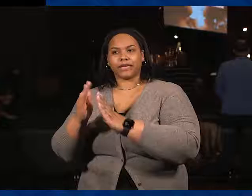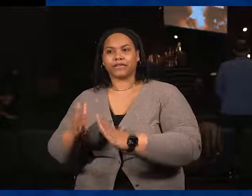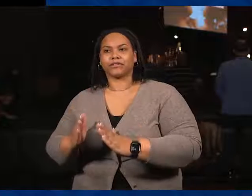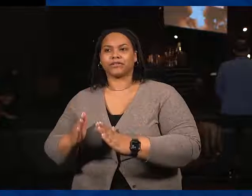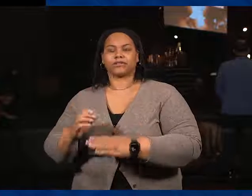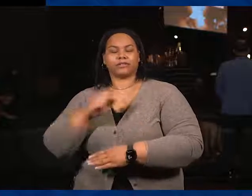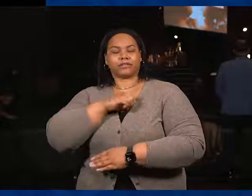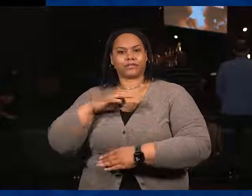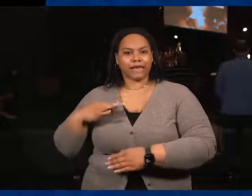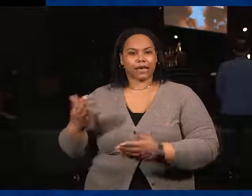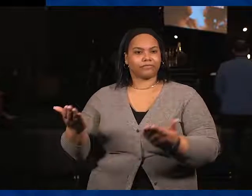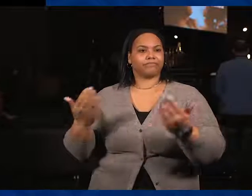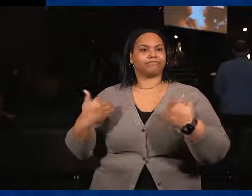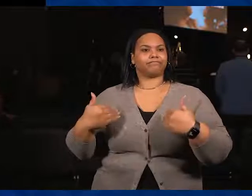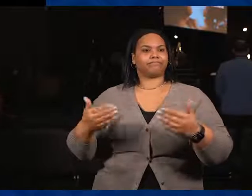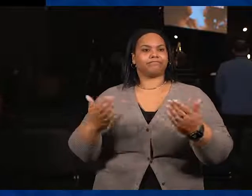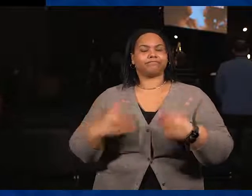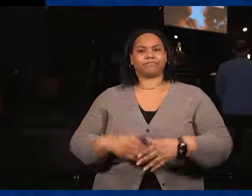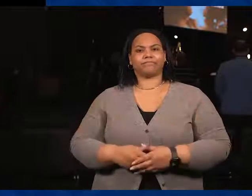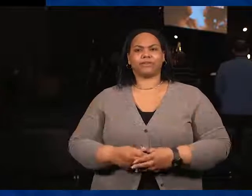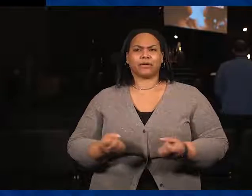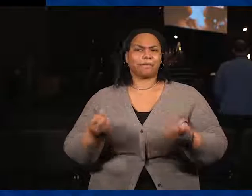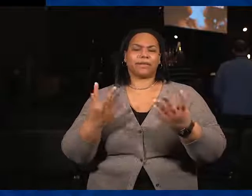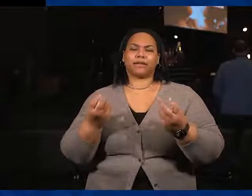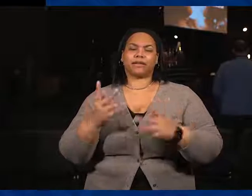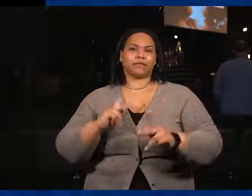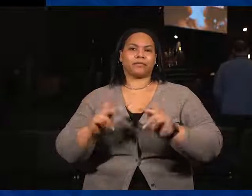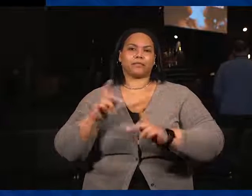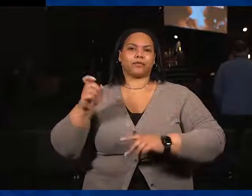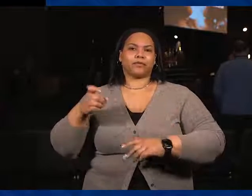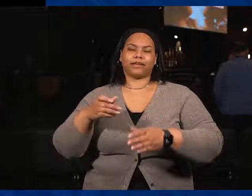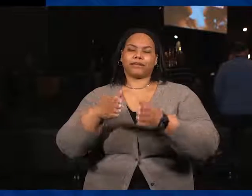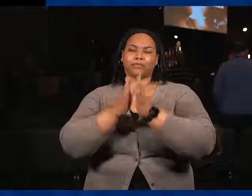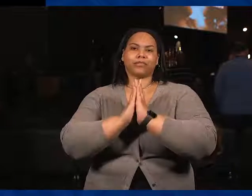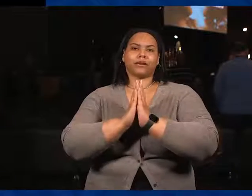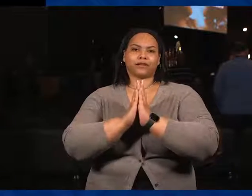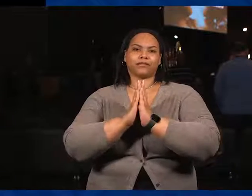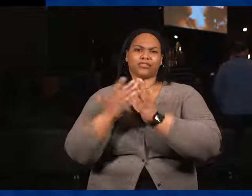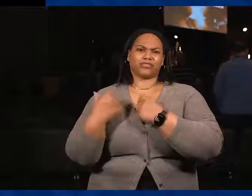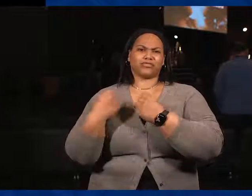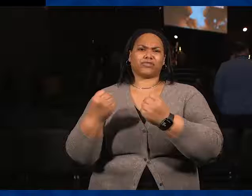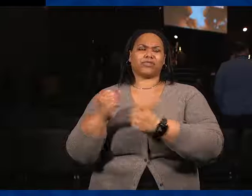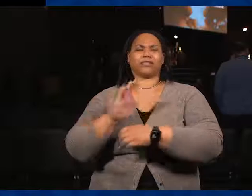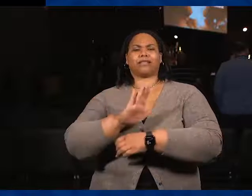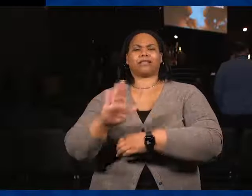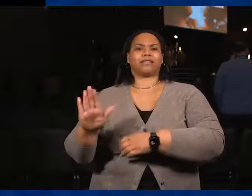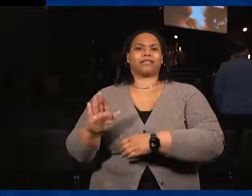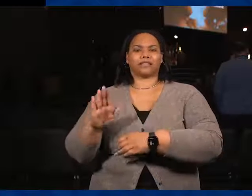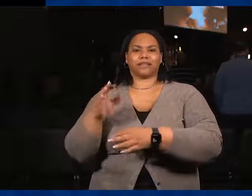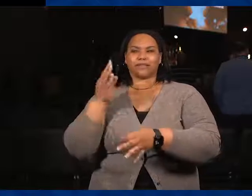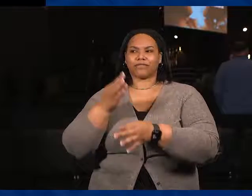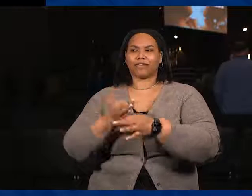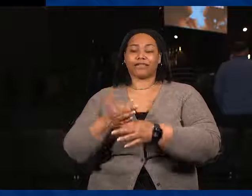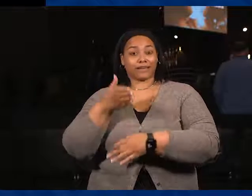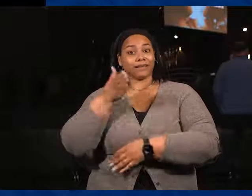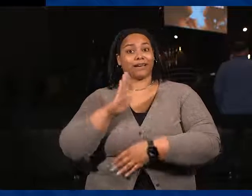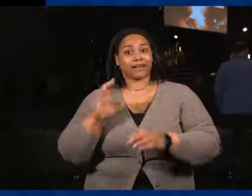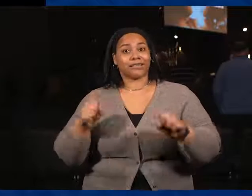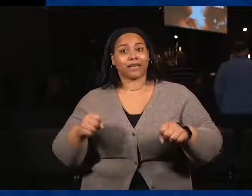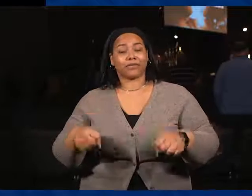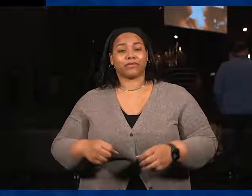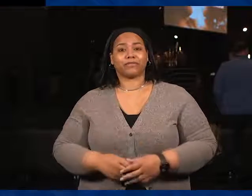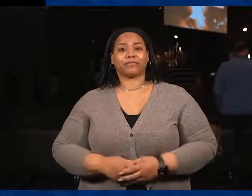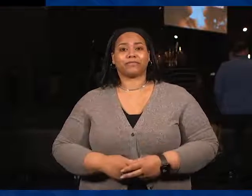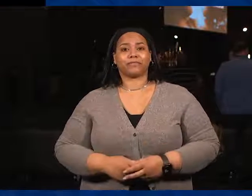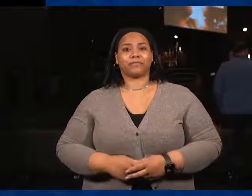all, we have many people who need prayer and fortifying their faith. God is able. God is able. And